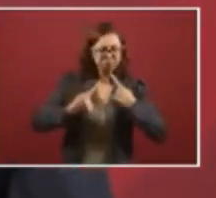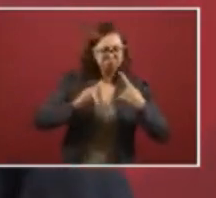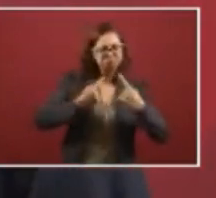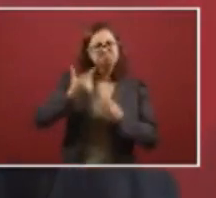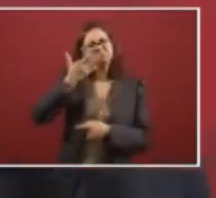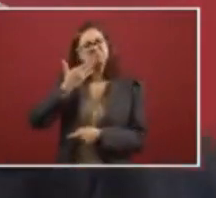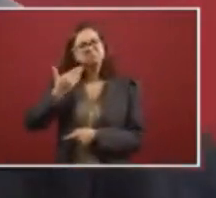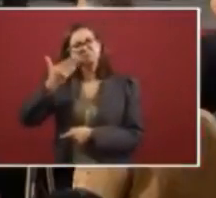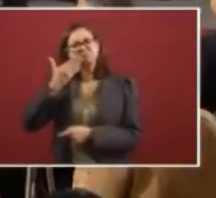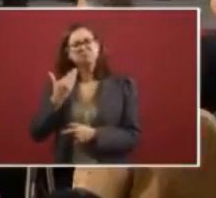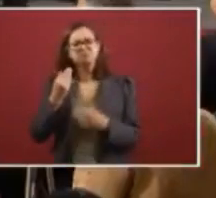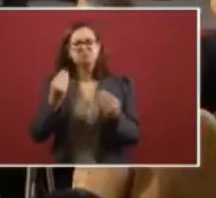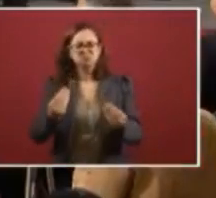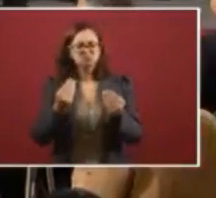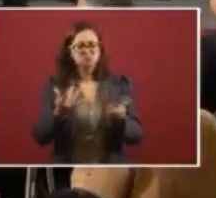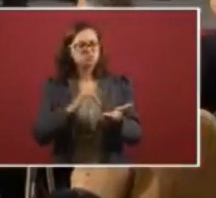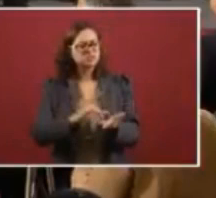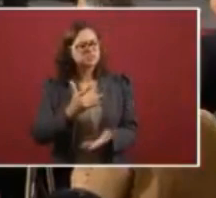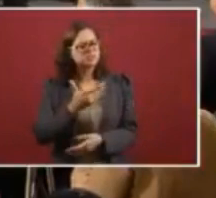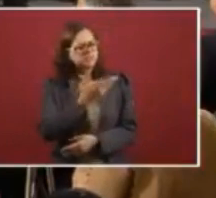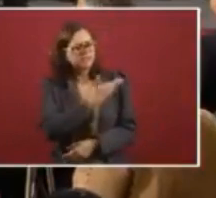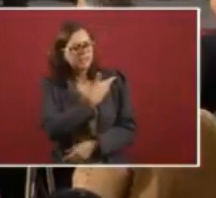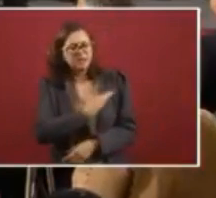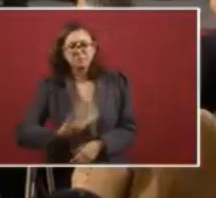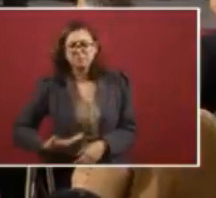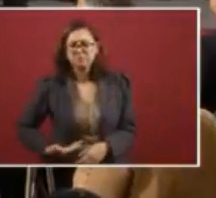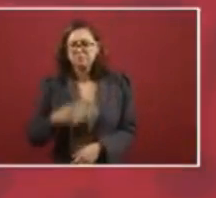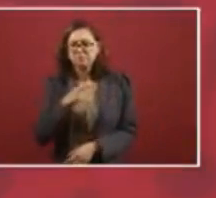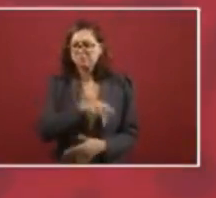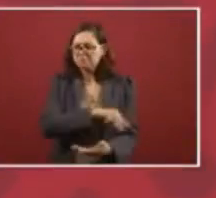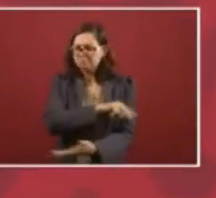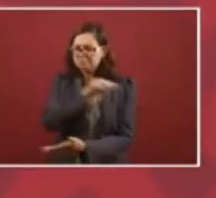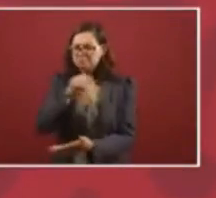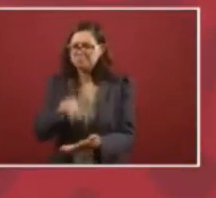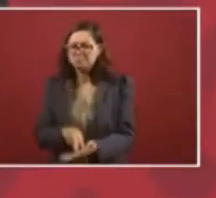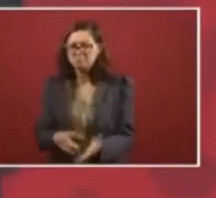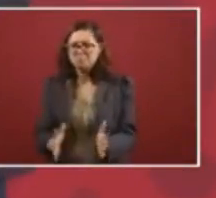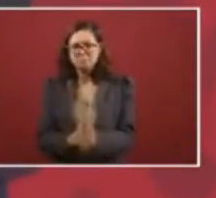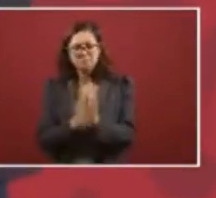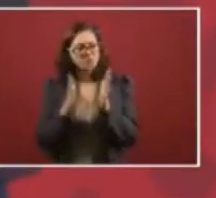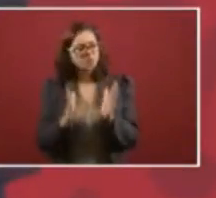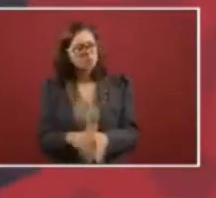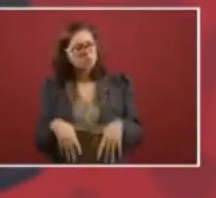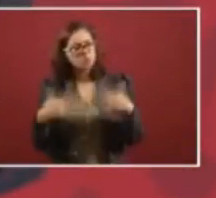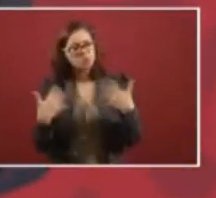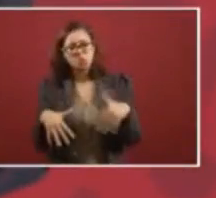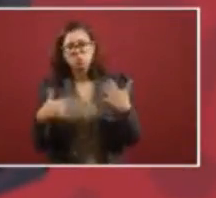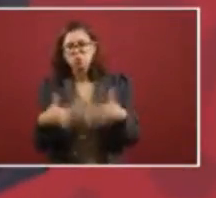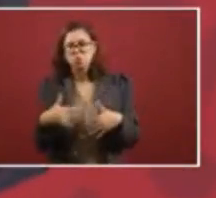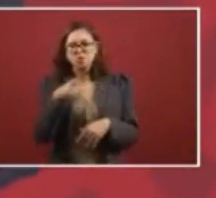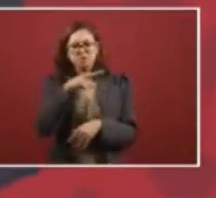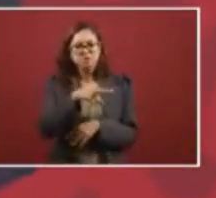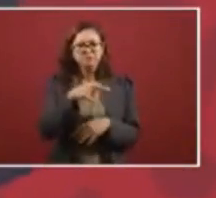And these businessmen that were cordial, and I want to thank the president for his